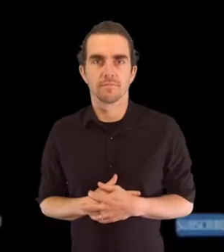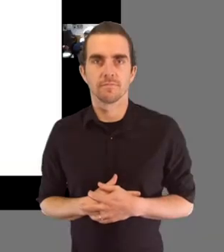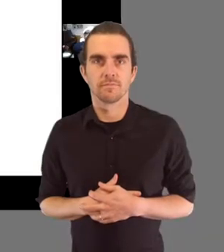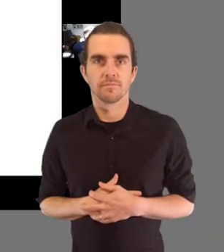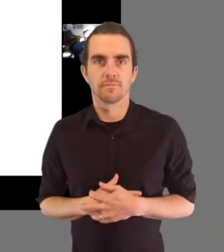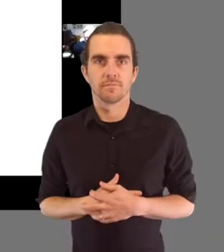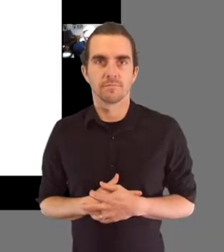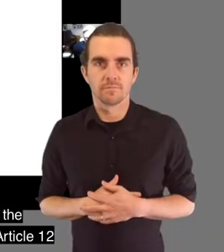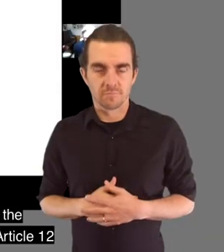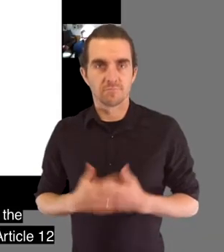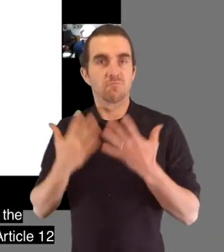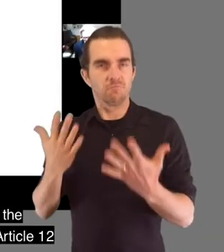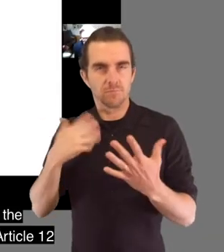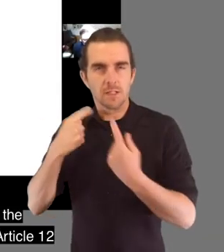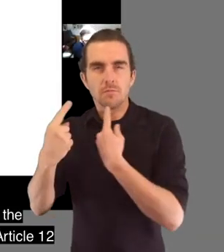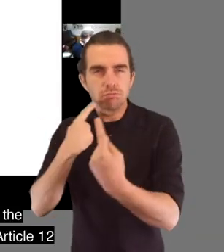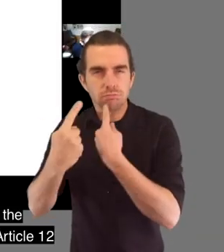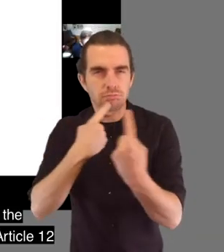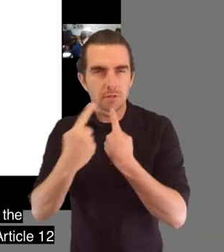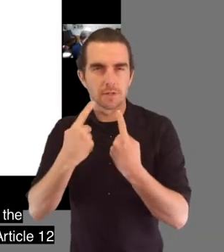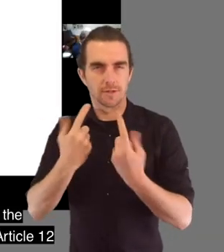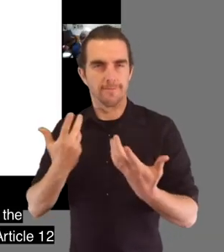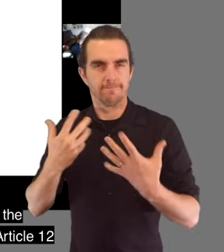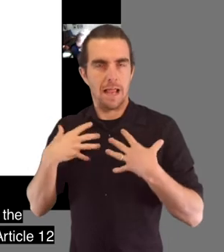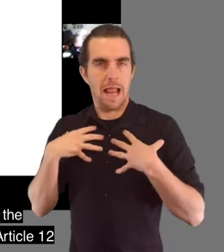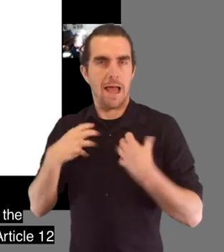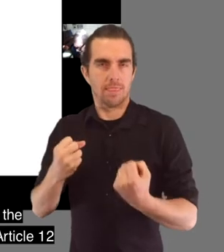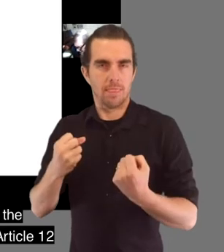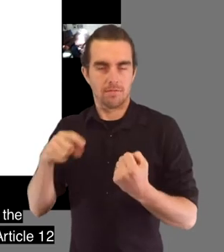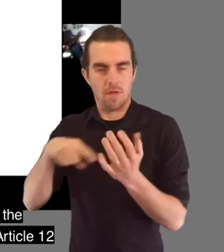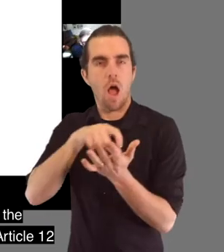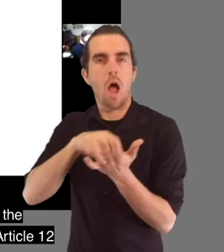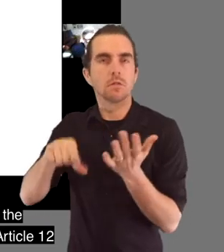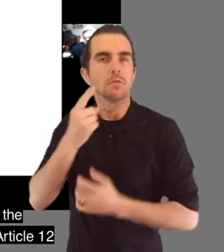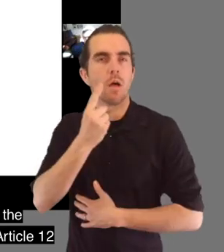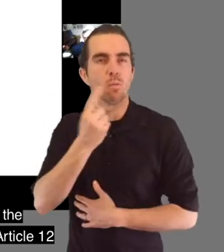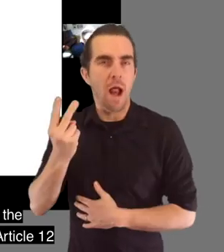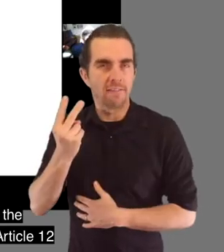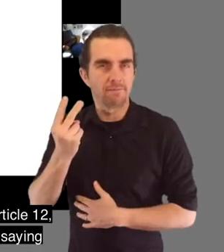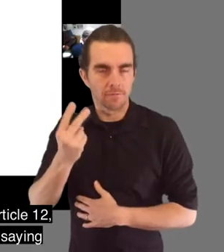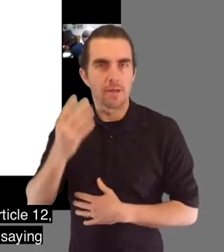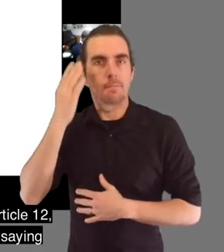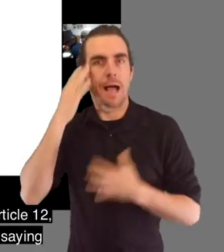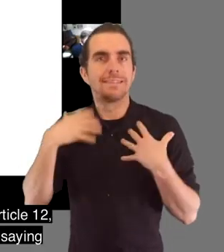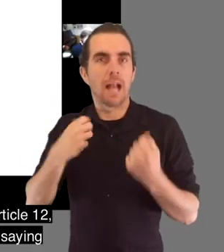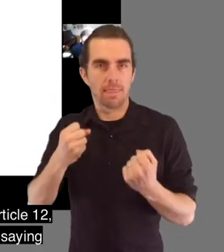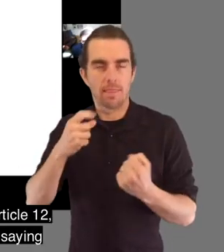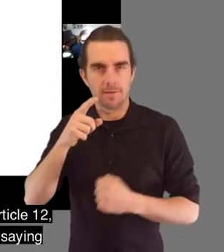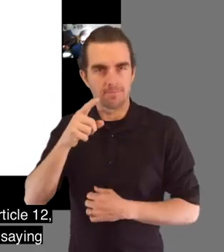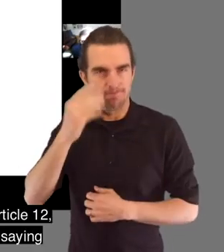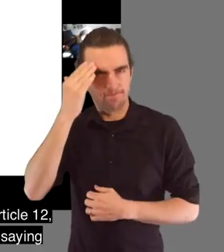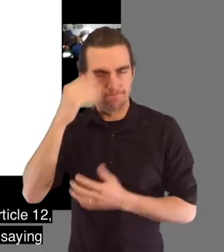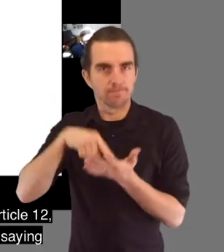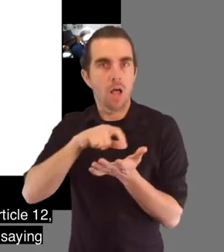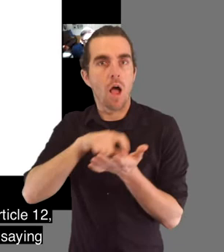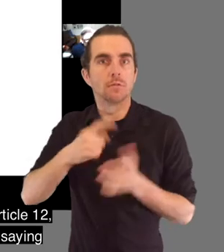So that brings to mind the discussions we had on health over Article 12 and mental